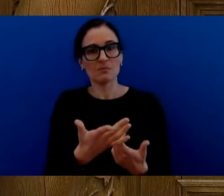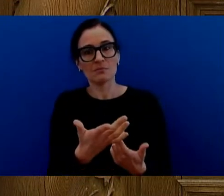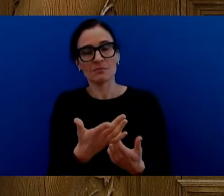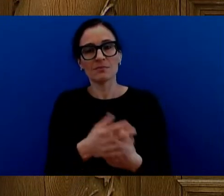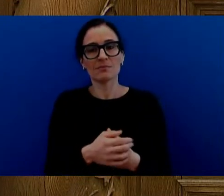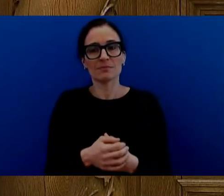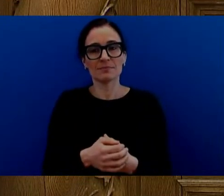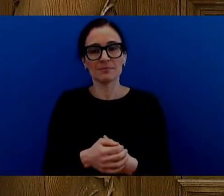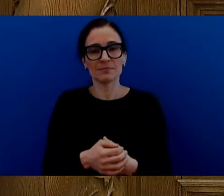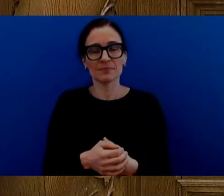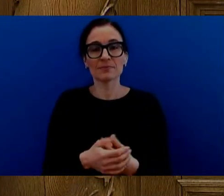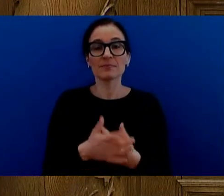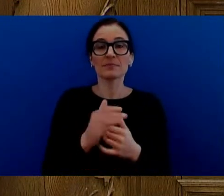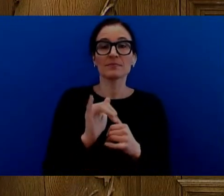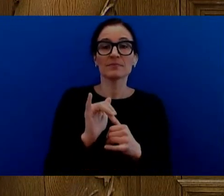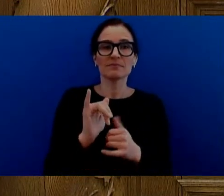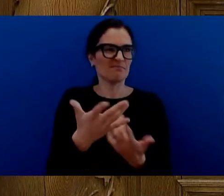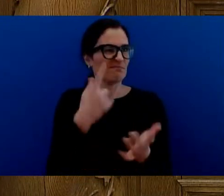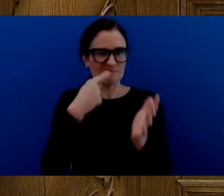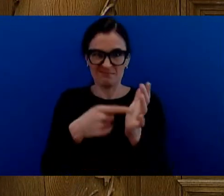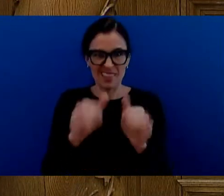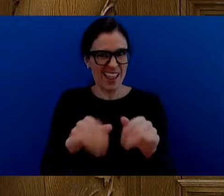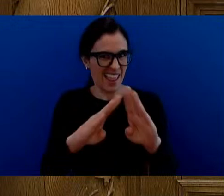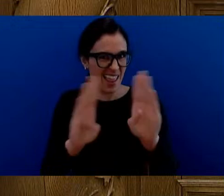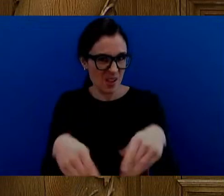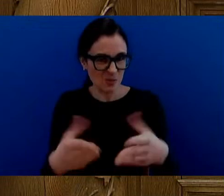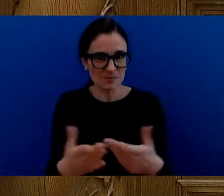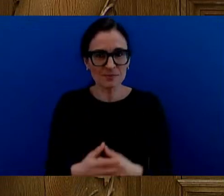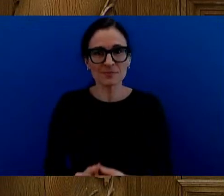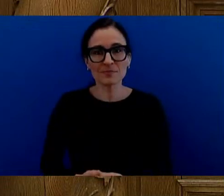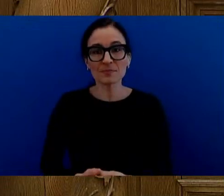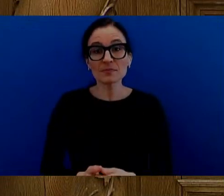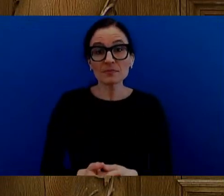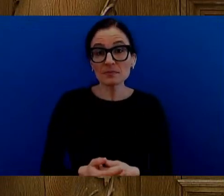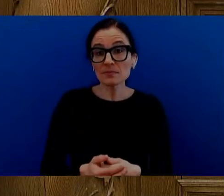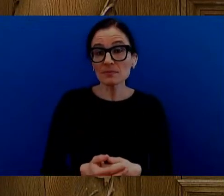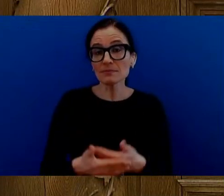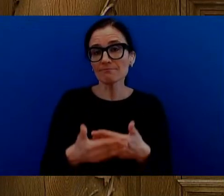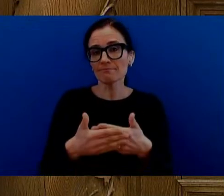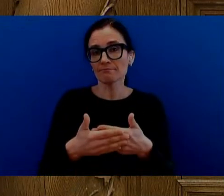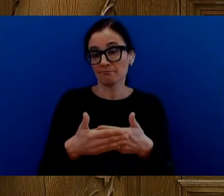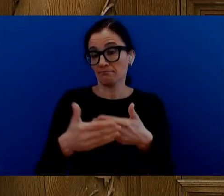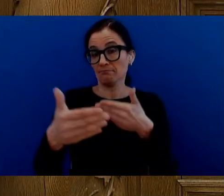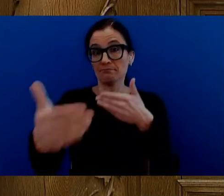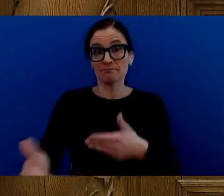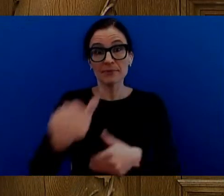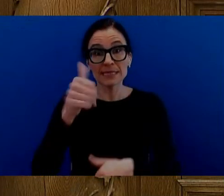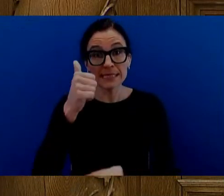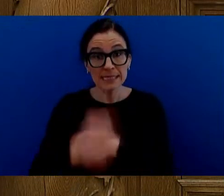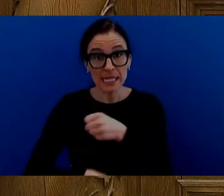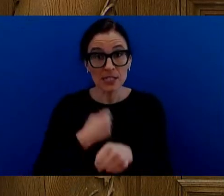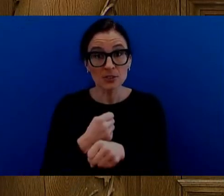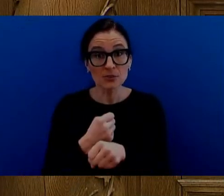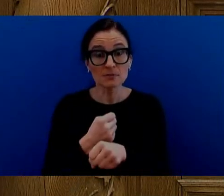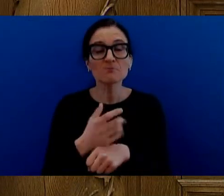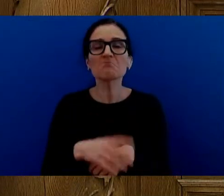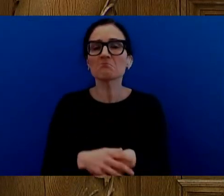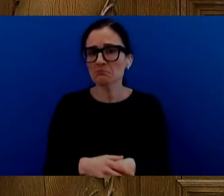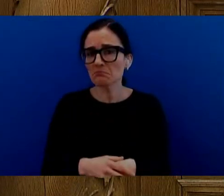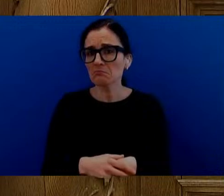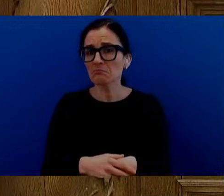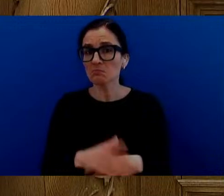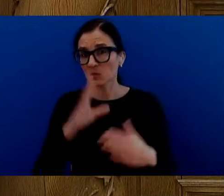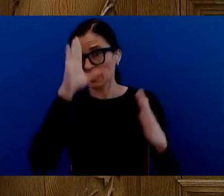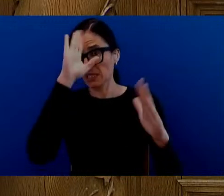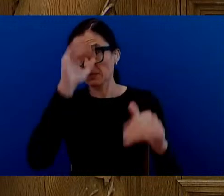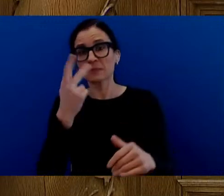BC's Homes for People plan to deliver 300,000 new middle-class homes. And it's starting to